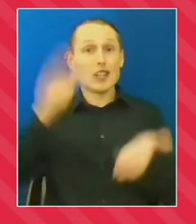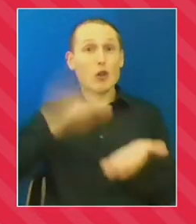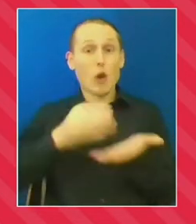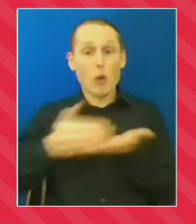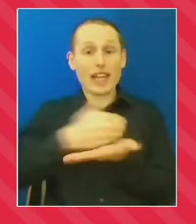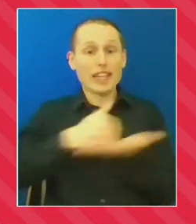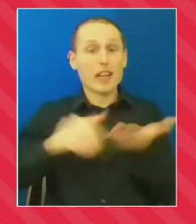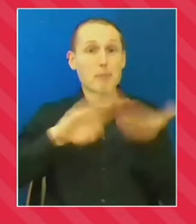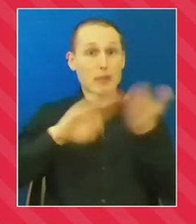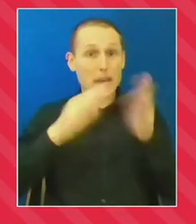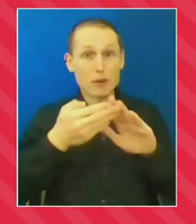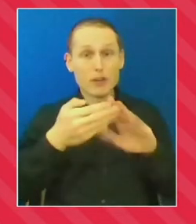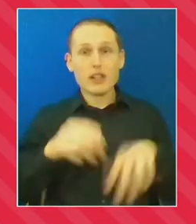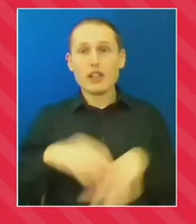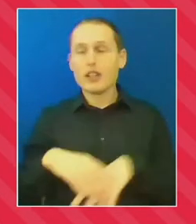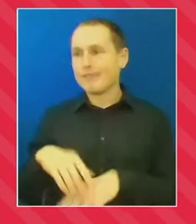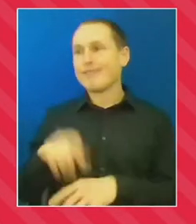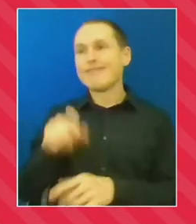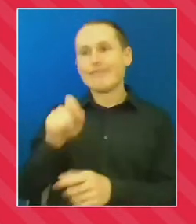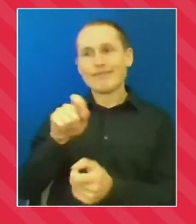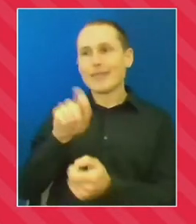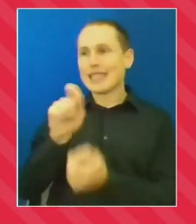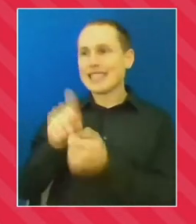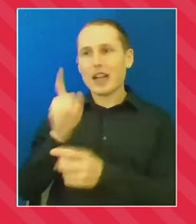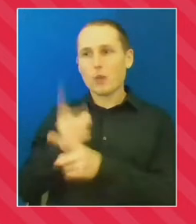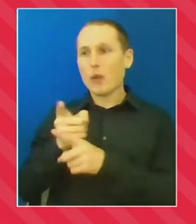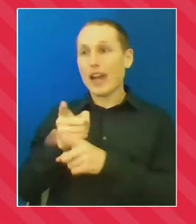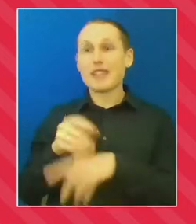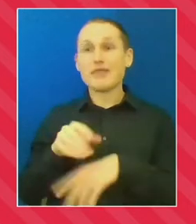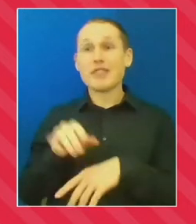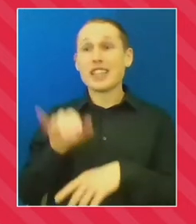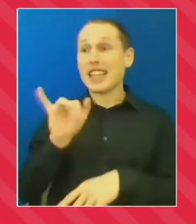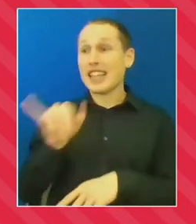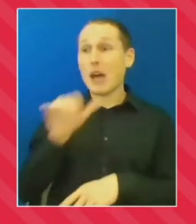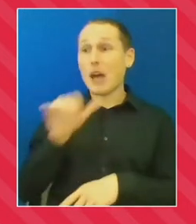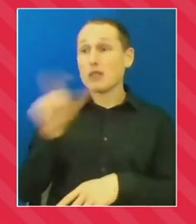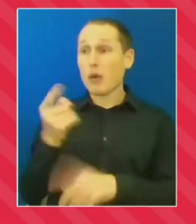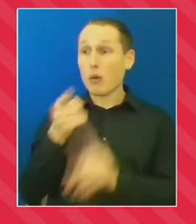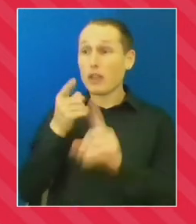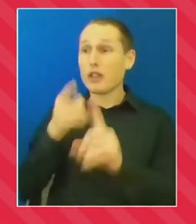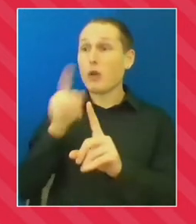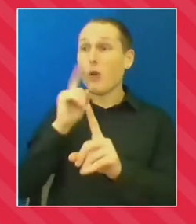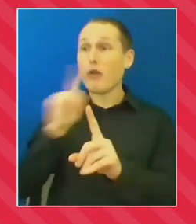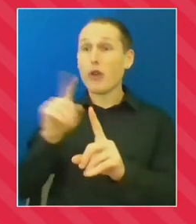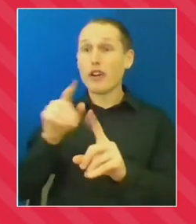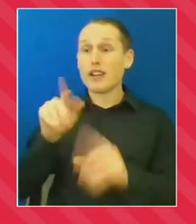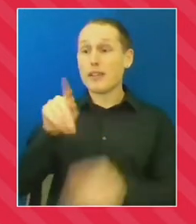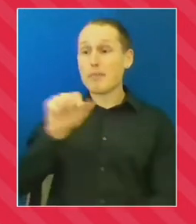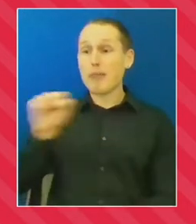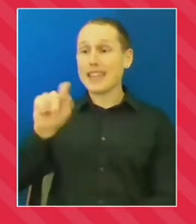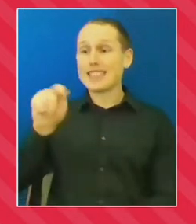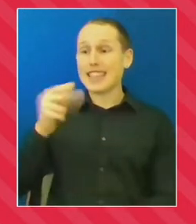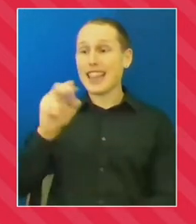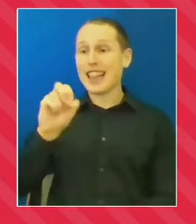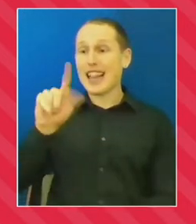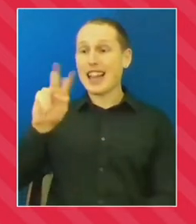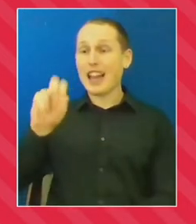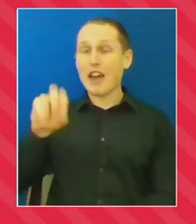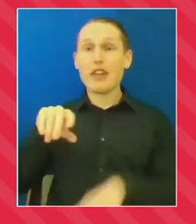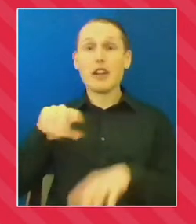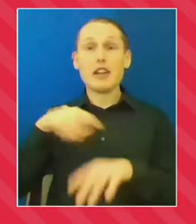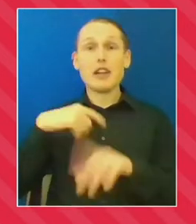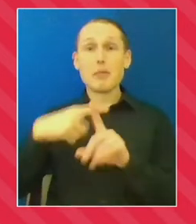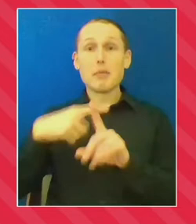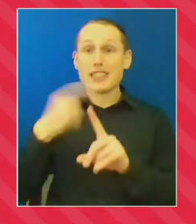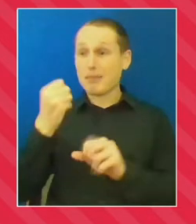that was the goal, not just to pass the love, but when we launched Let's Move many, many years ago, when we